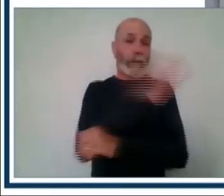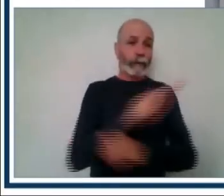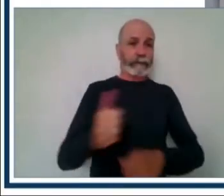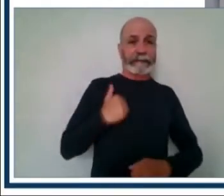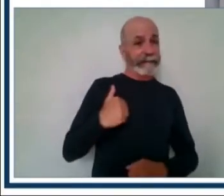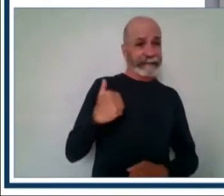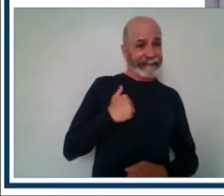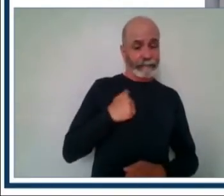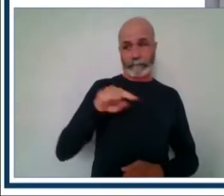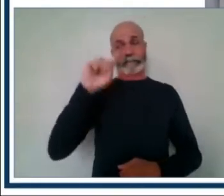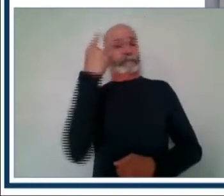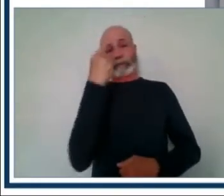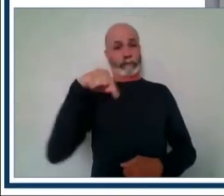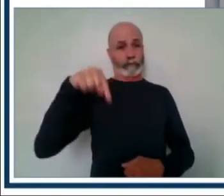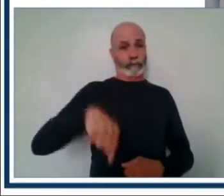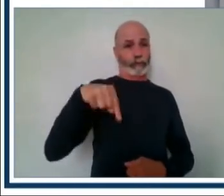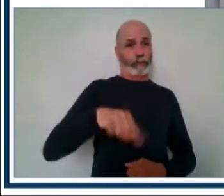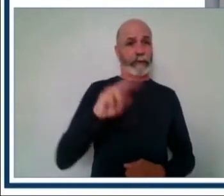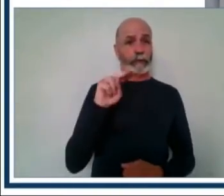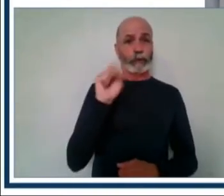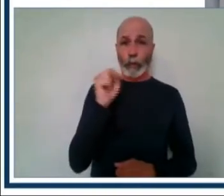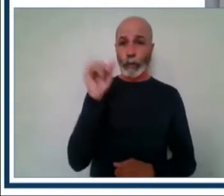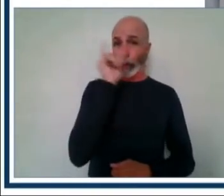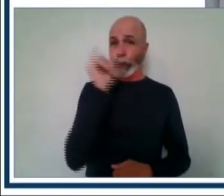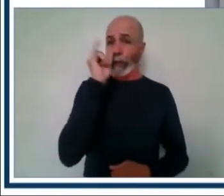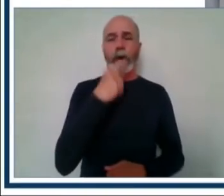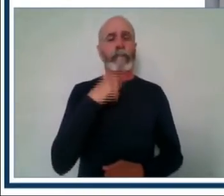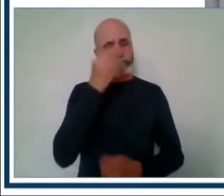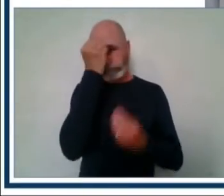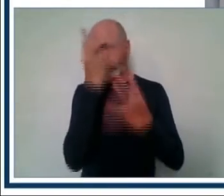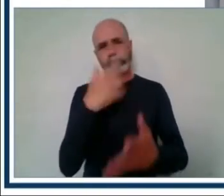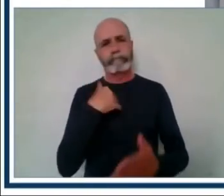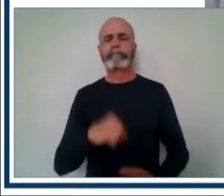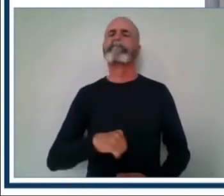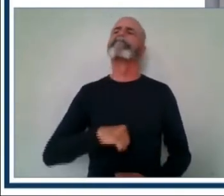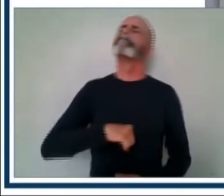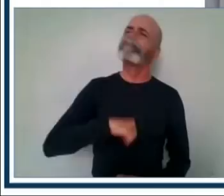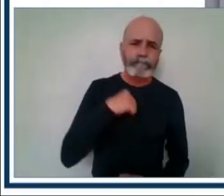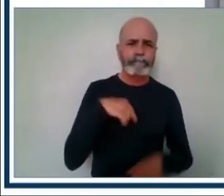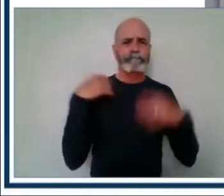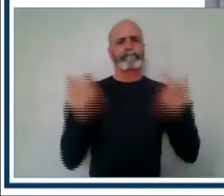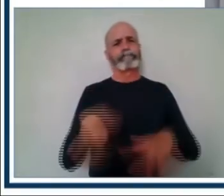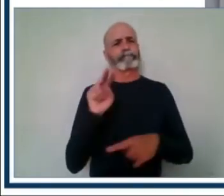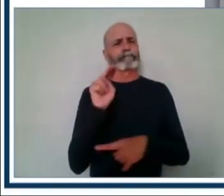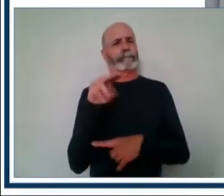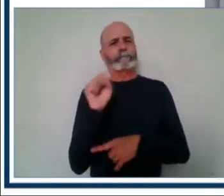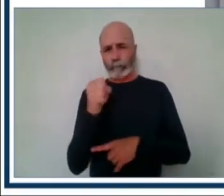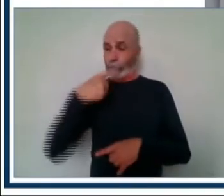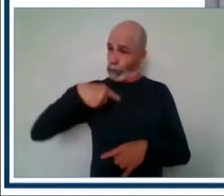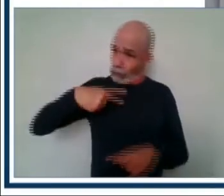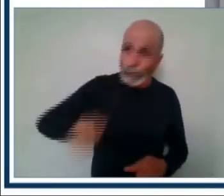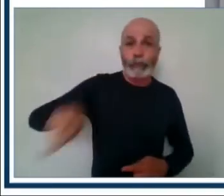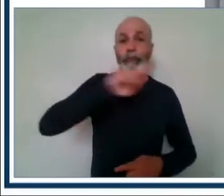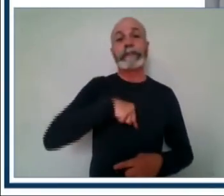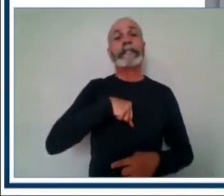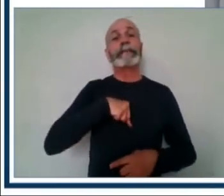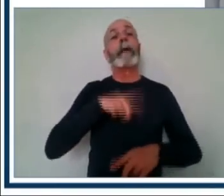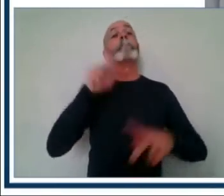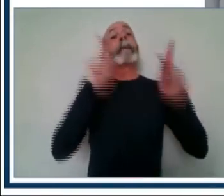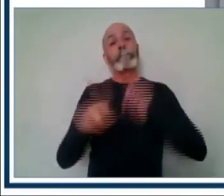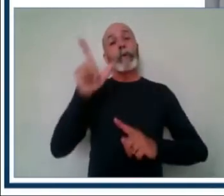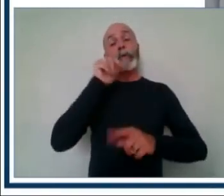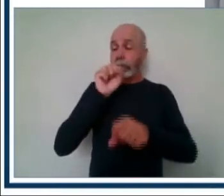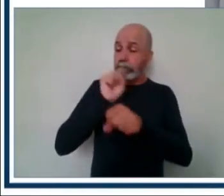I am so proud of this province and all of you, the frontline workers who are giving the doses, and the thousands of Nova Scotians